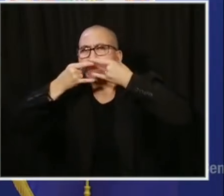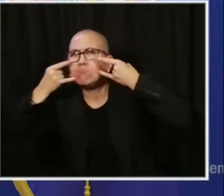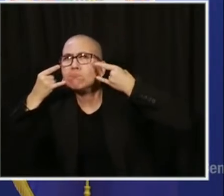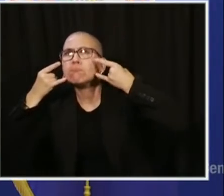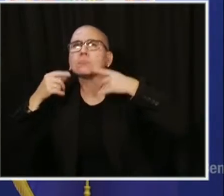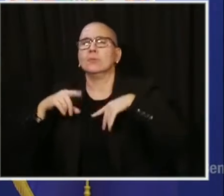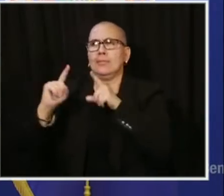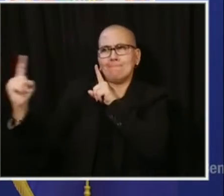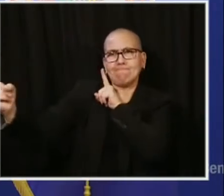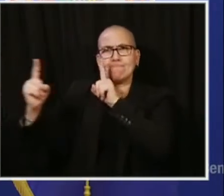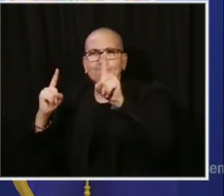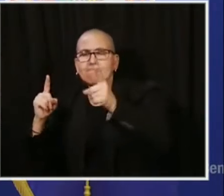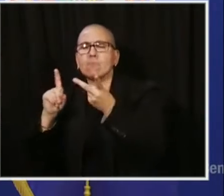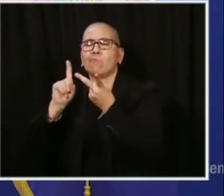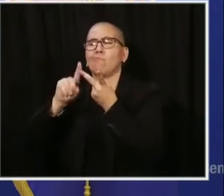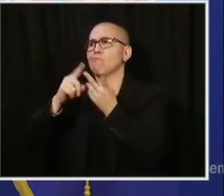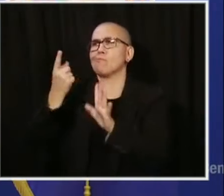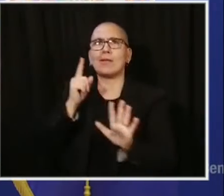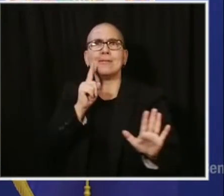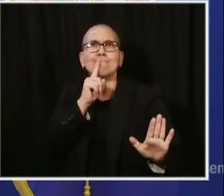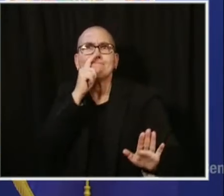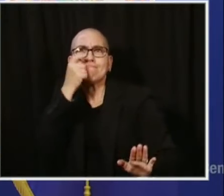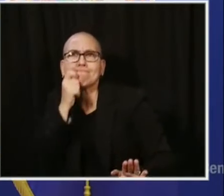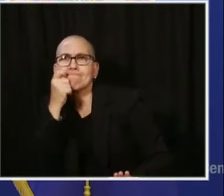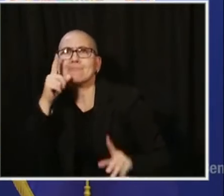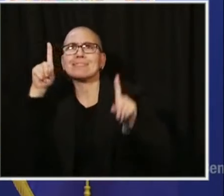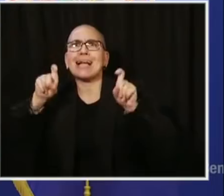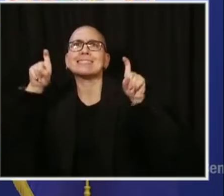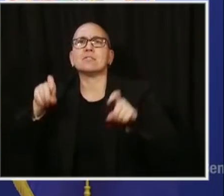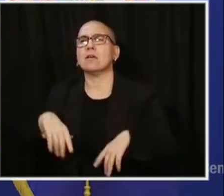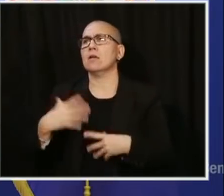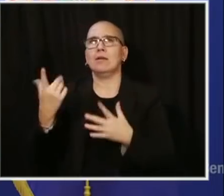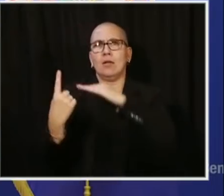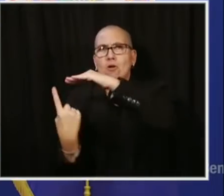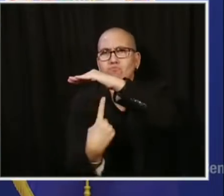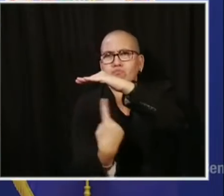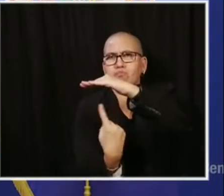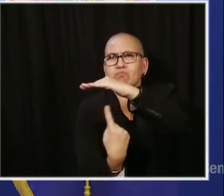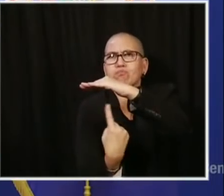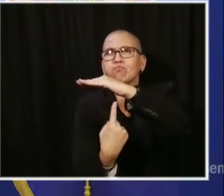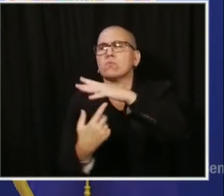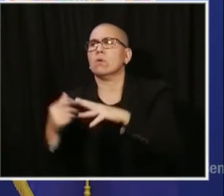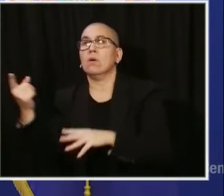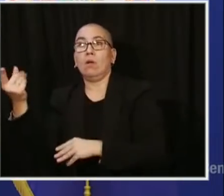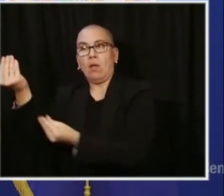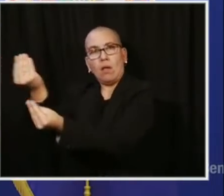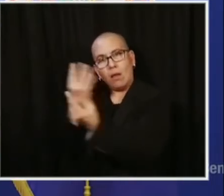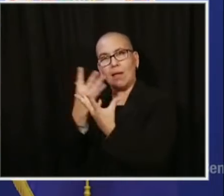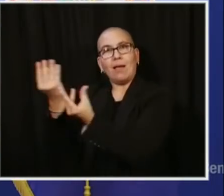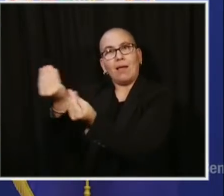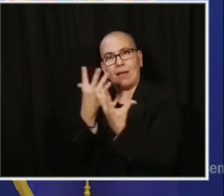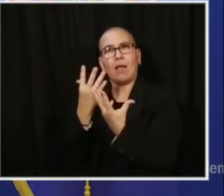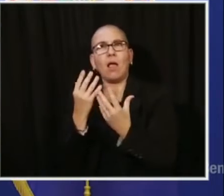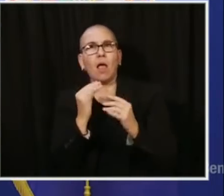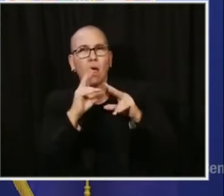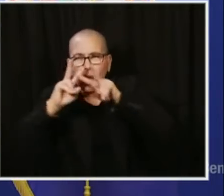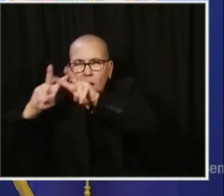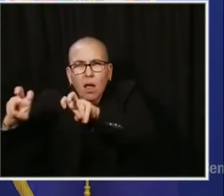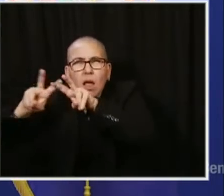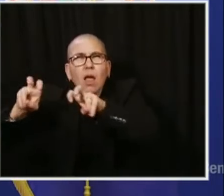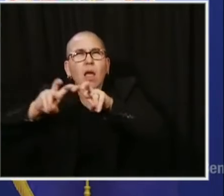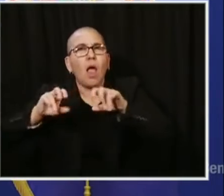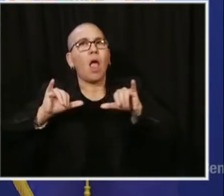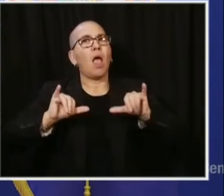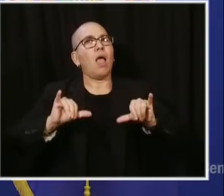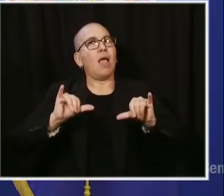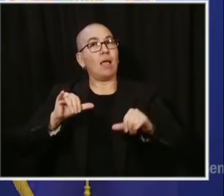and help communicate with contact tracers to get a handle on this. They were doing that because they said, we want to be in sports this fall.